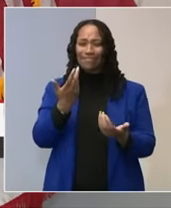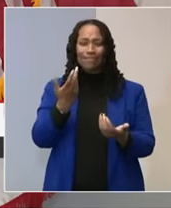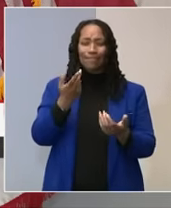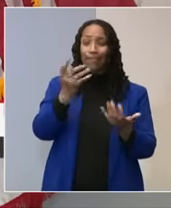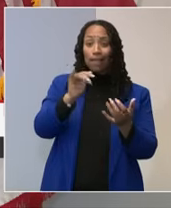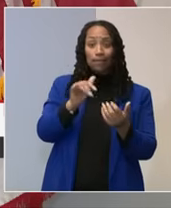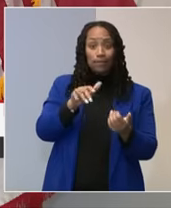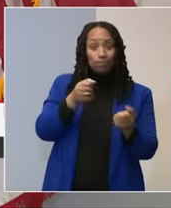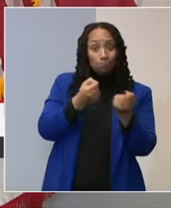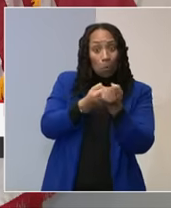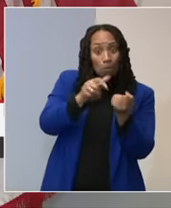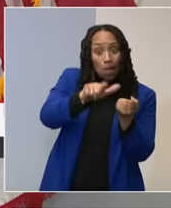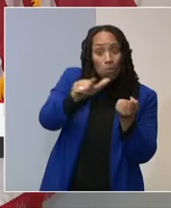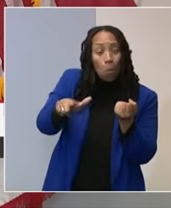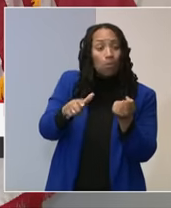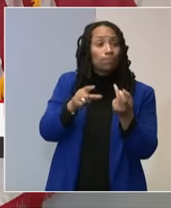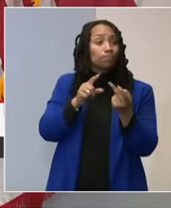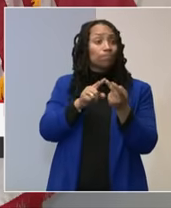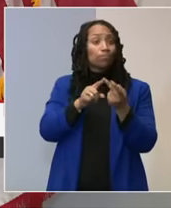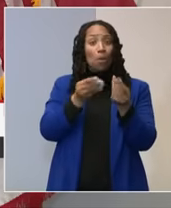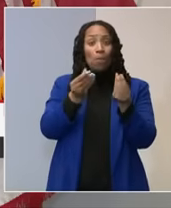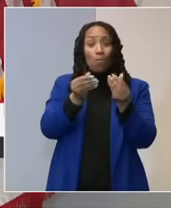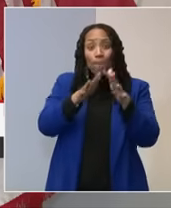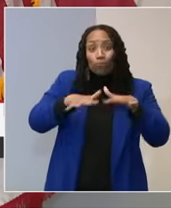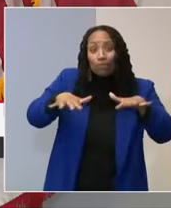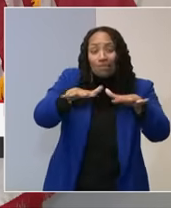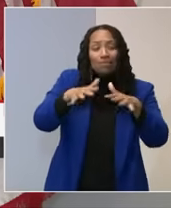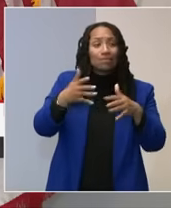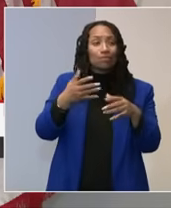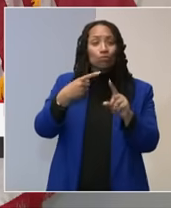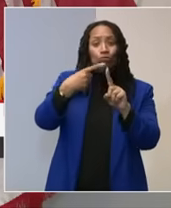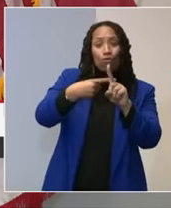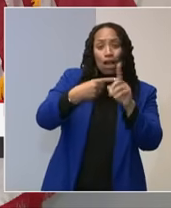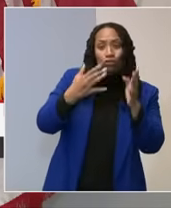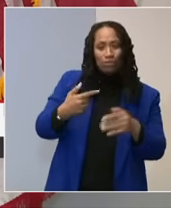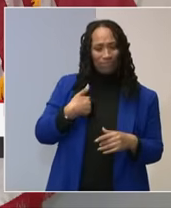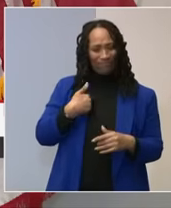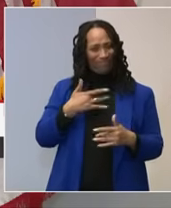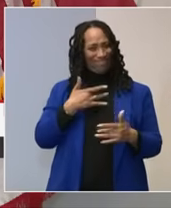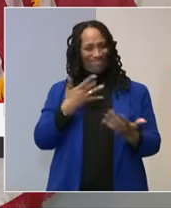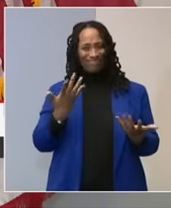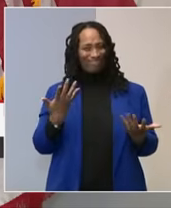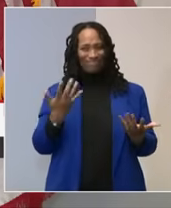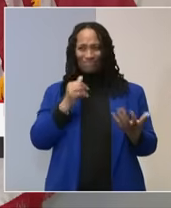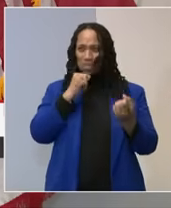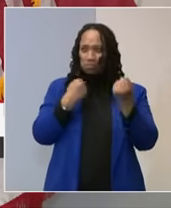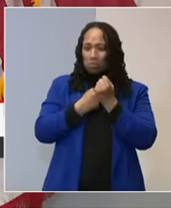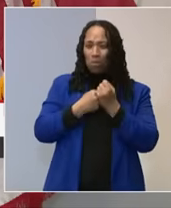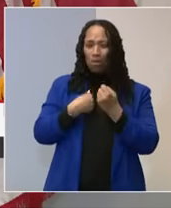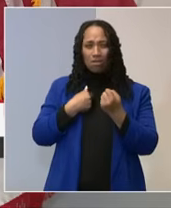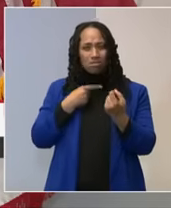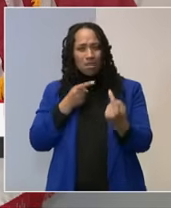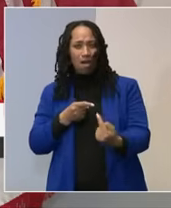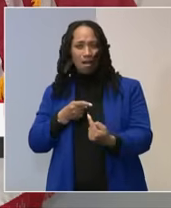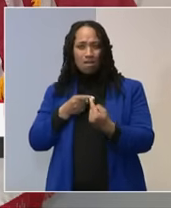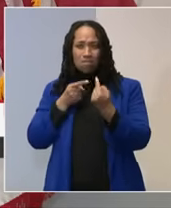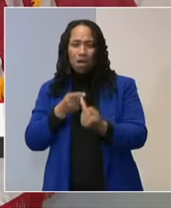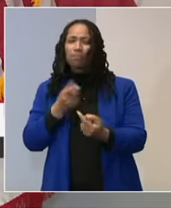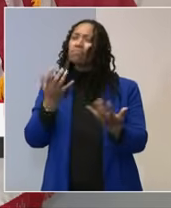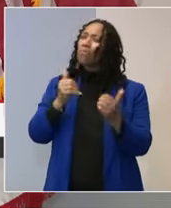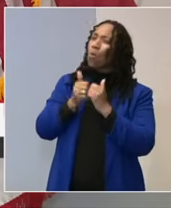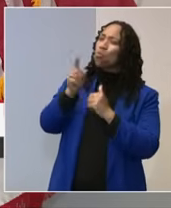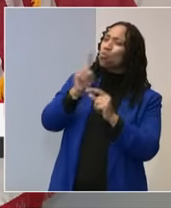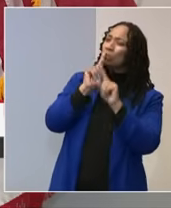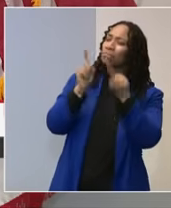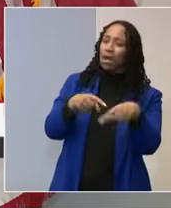ilk. What is your message to them as far as your record as a mayor? Well, I would tell them to check the record because